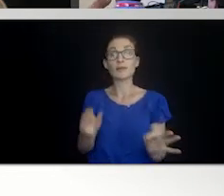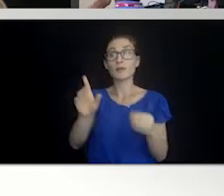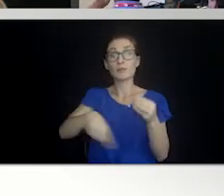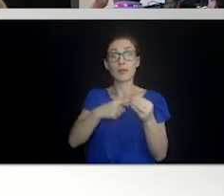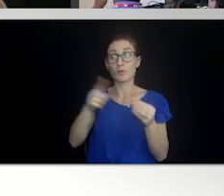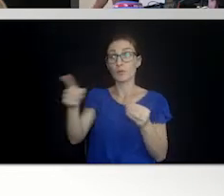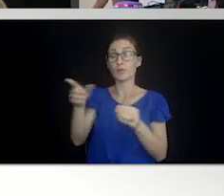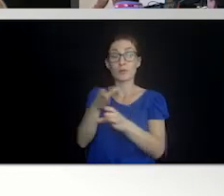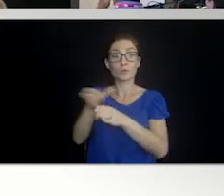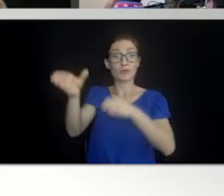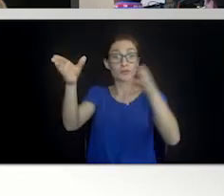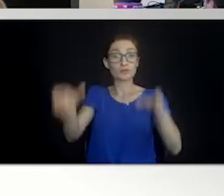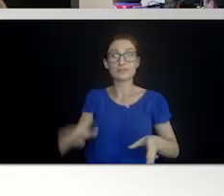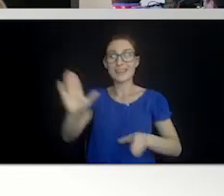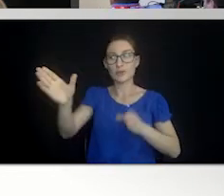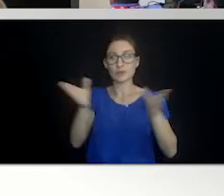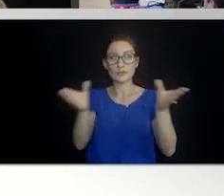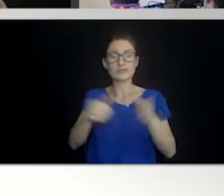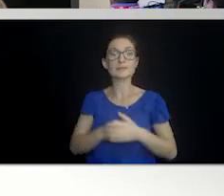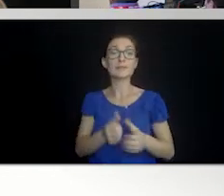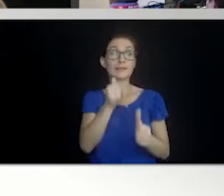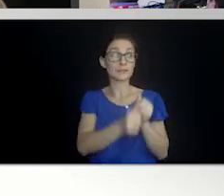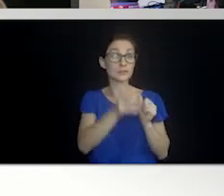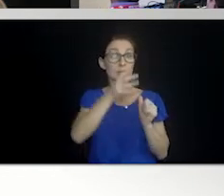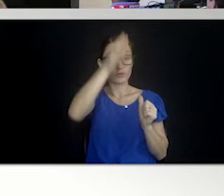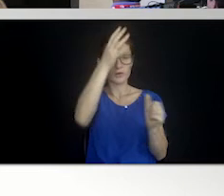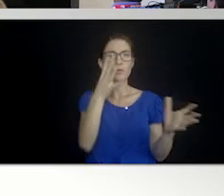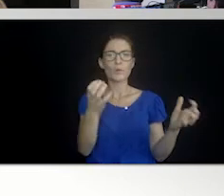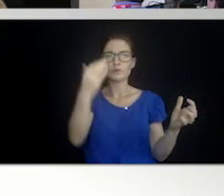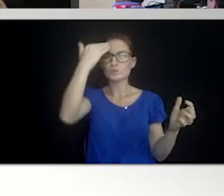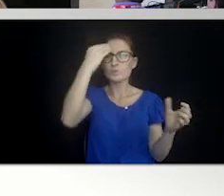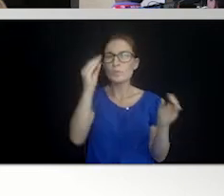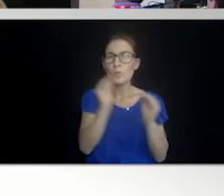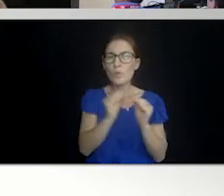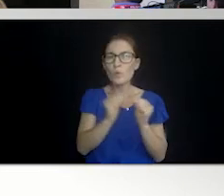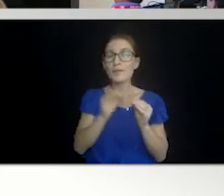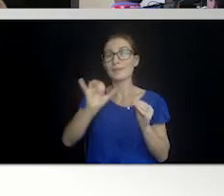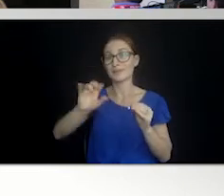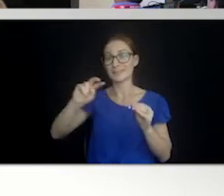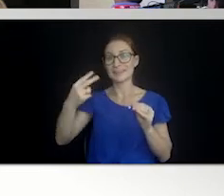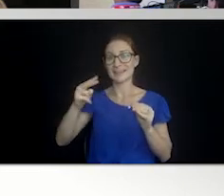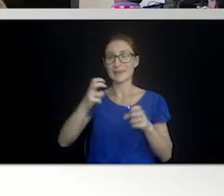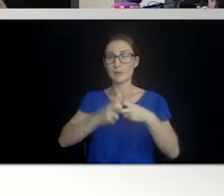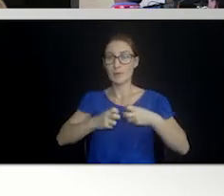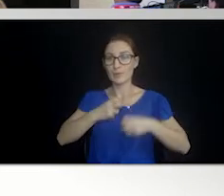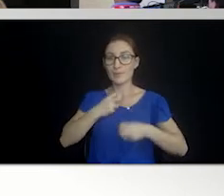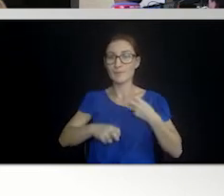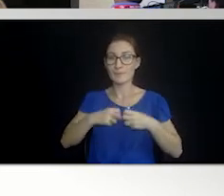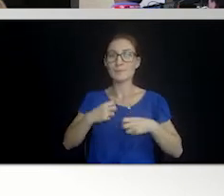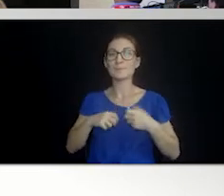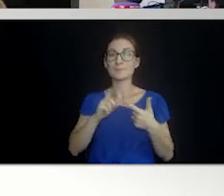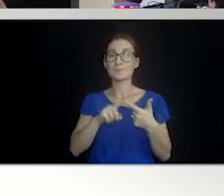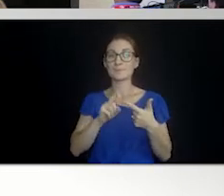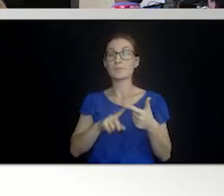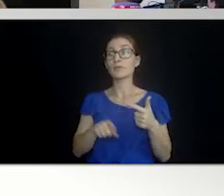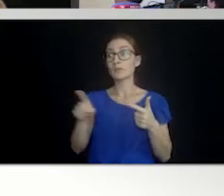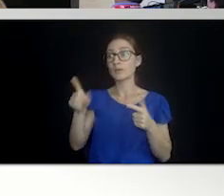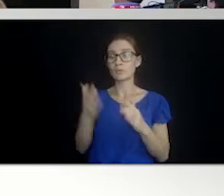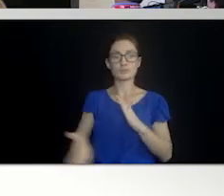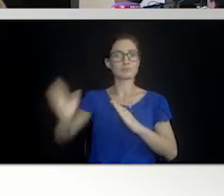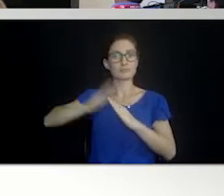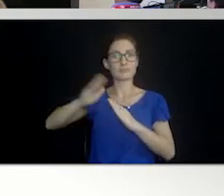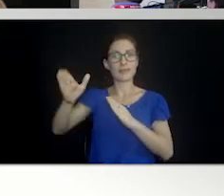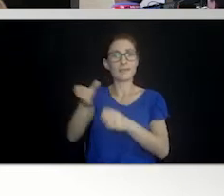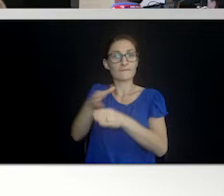these professionals and the services they provided. Each of the parents wanted to know more. This is where we ran into our second problem. Because these people were top